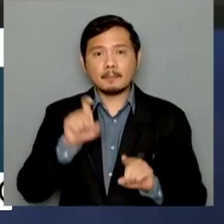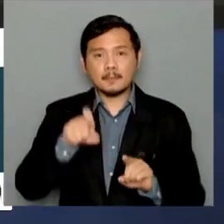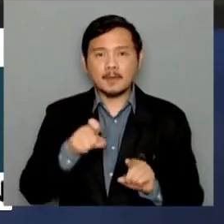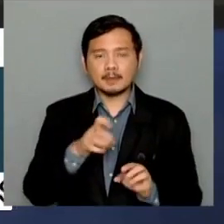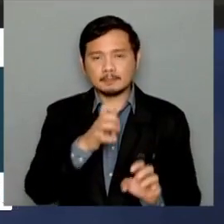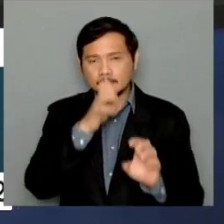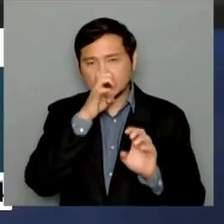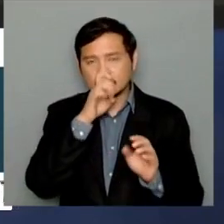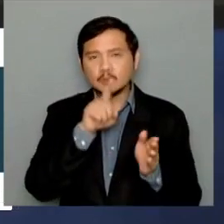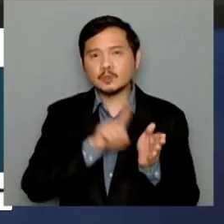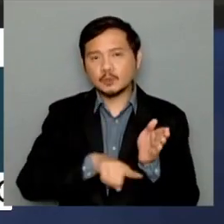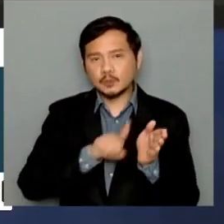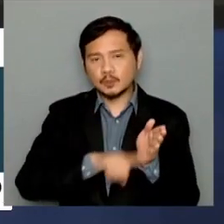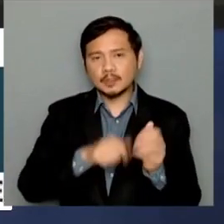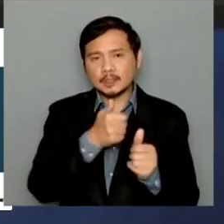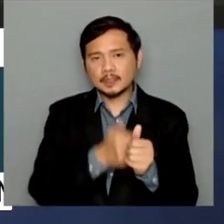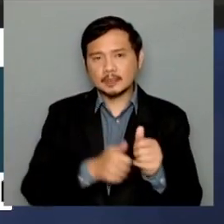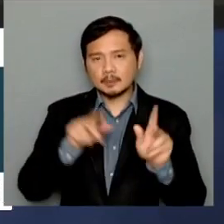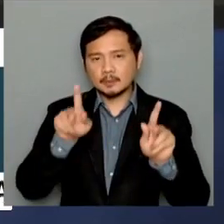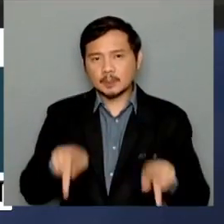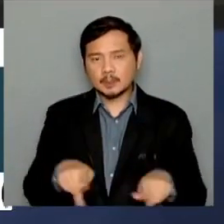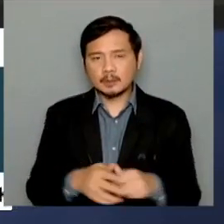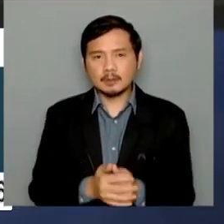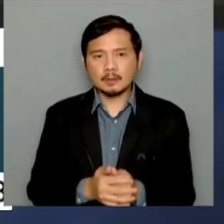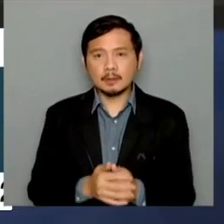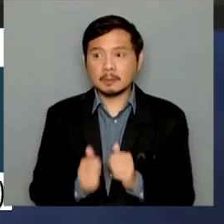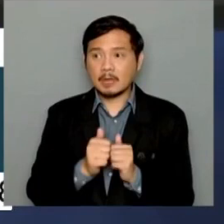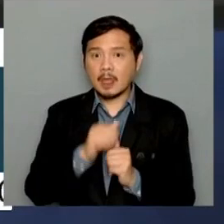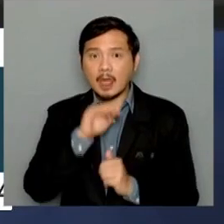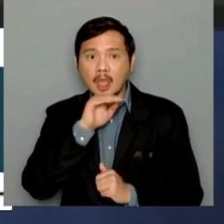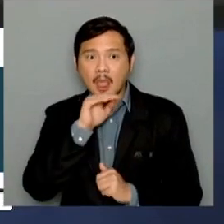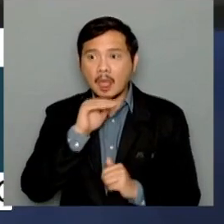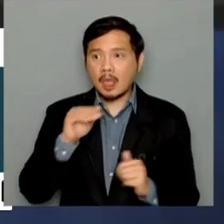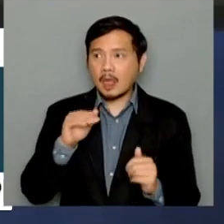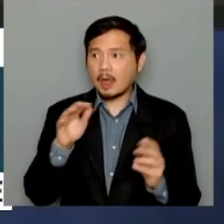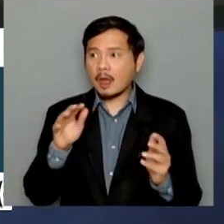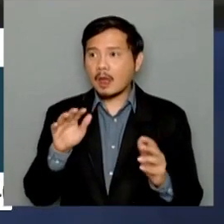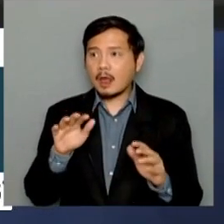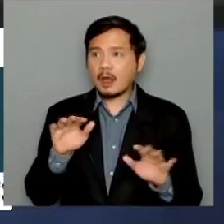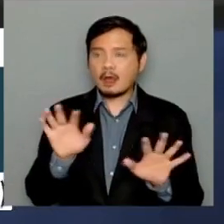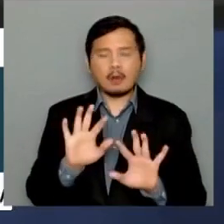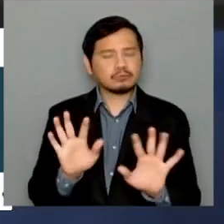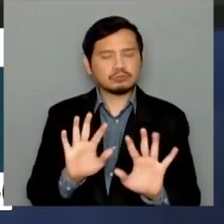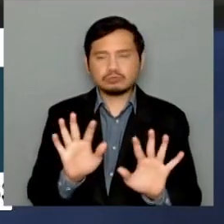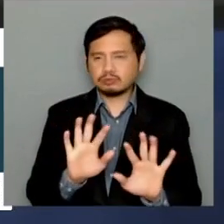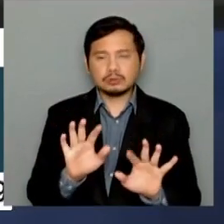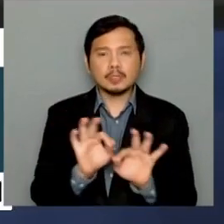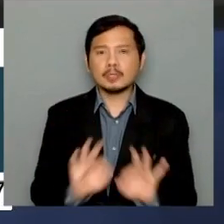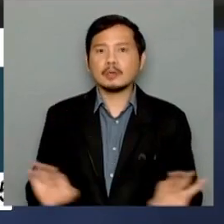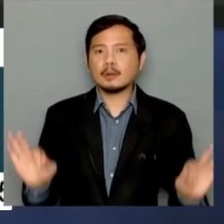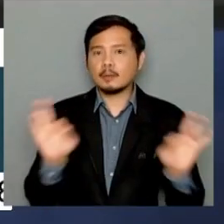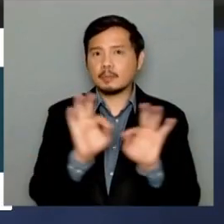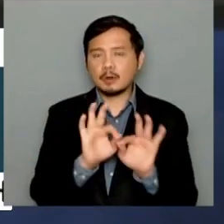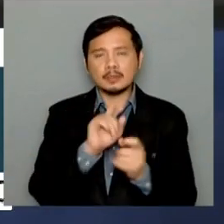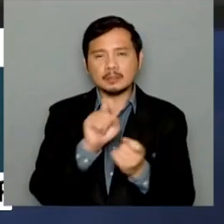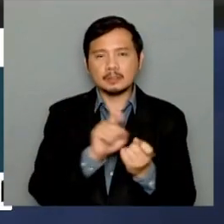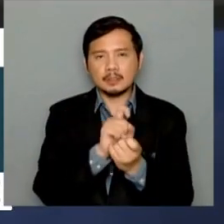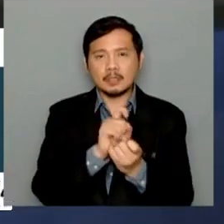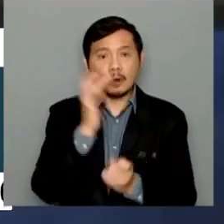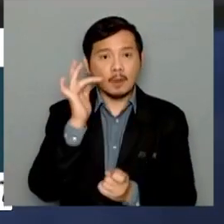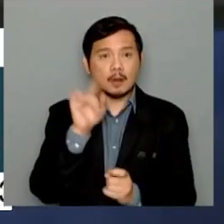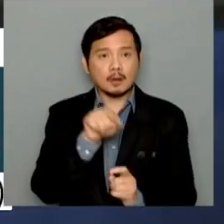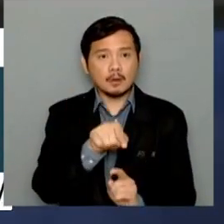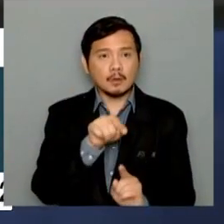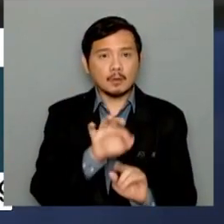pagsusuri. Wala tayong sinasabi nahihirapan or anything like that. But because these are important, precisely because these are very important